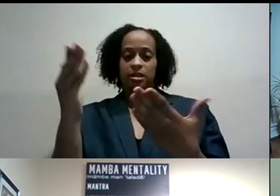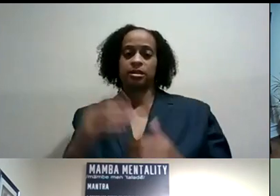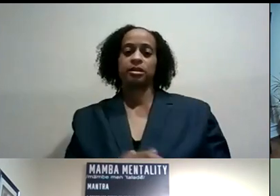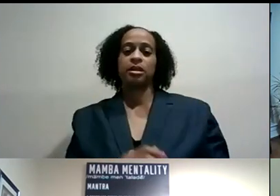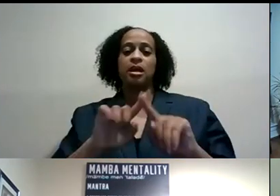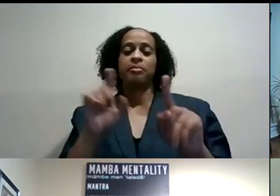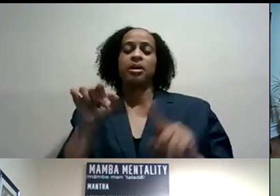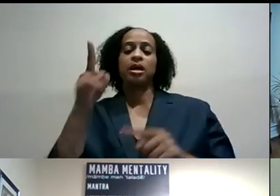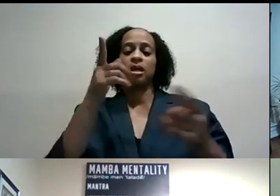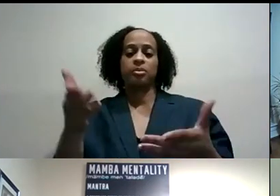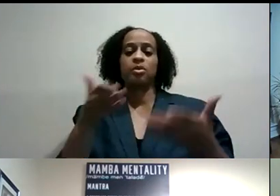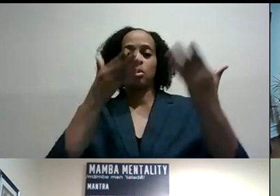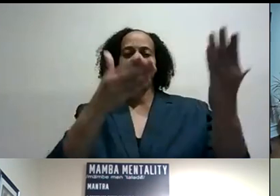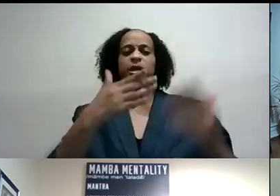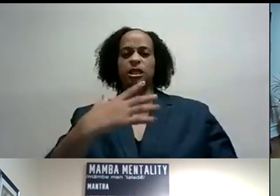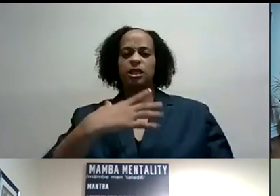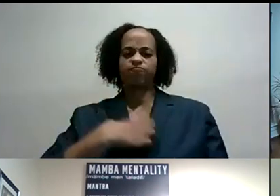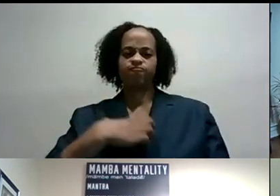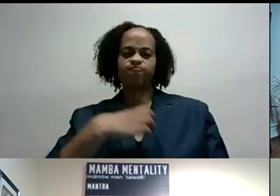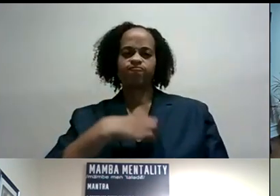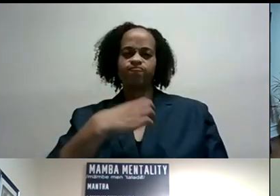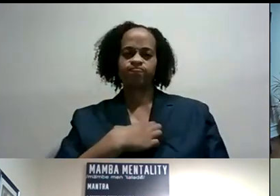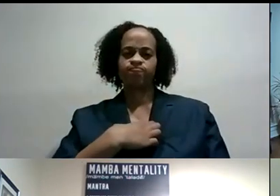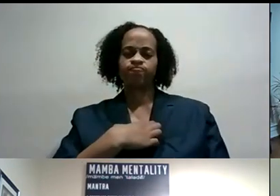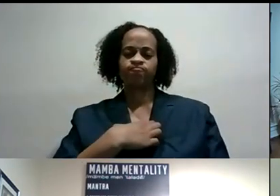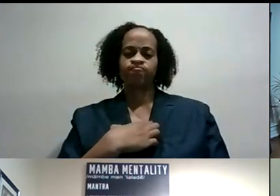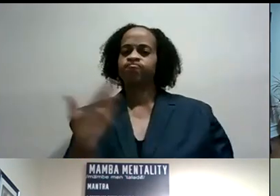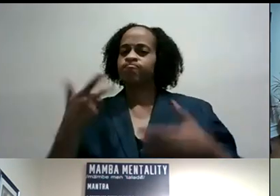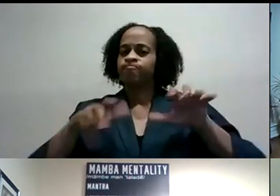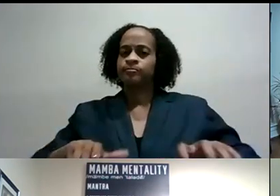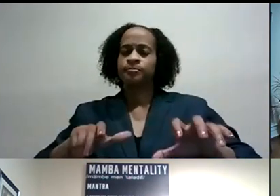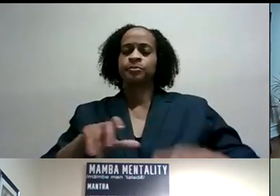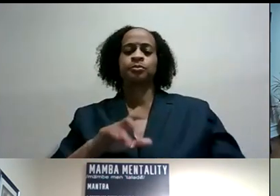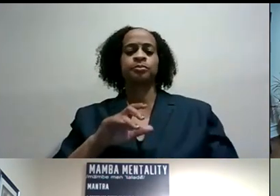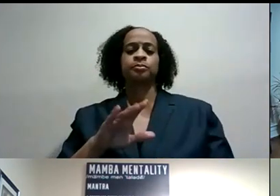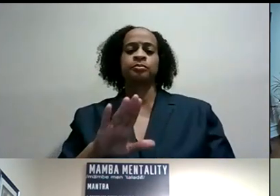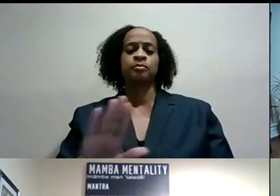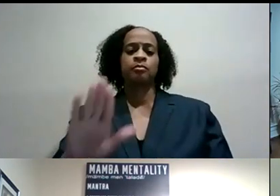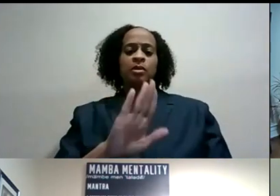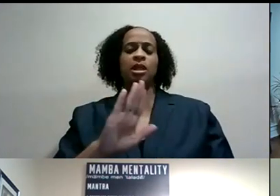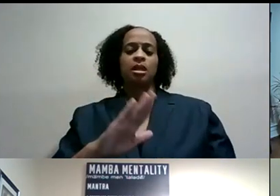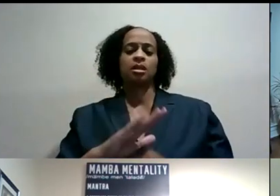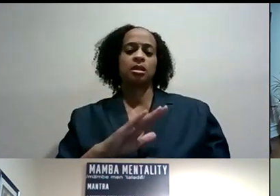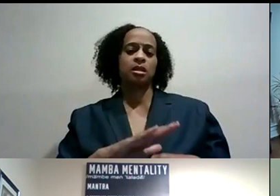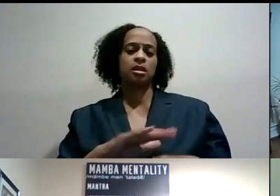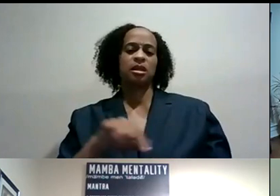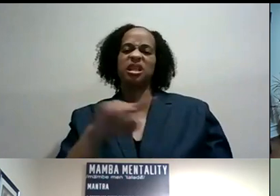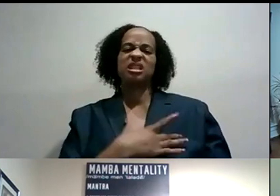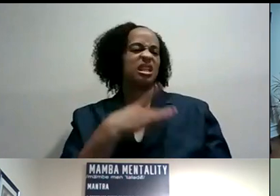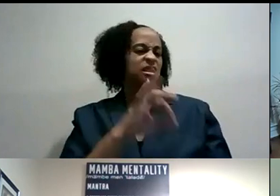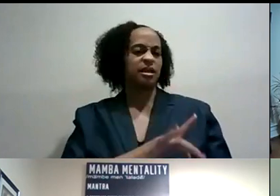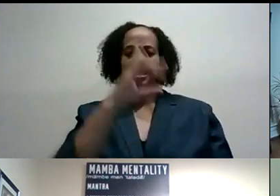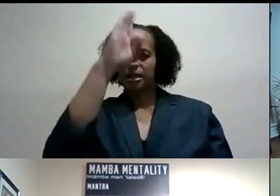but he brought it grudgingly. His claims of, he didn't like